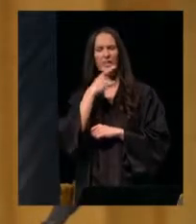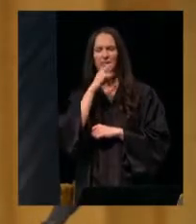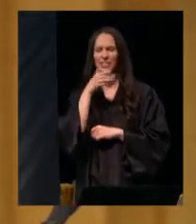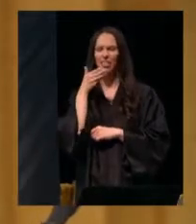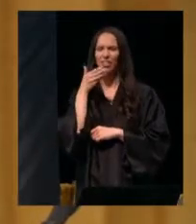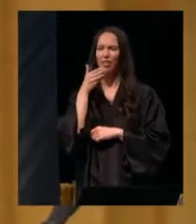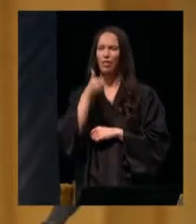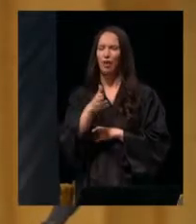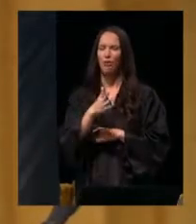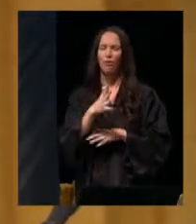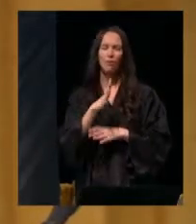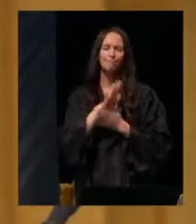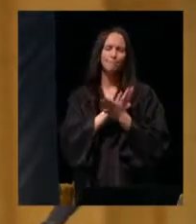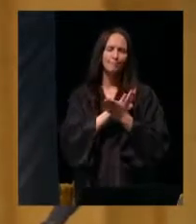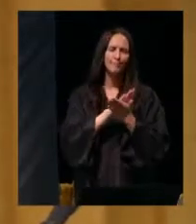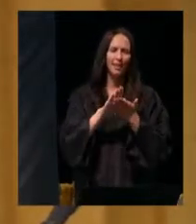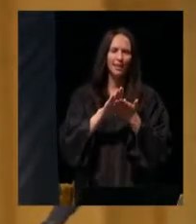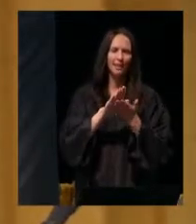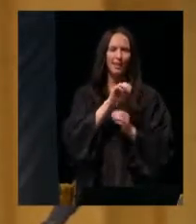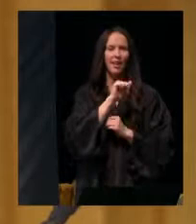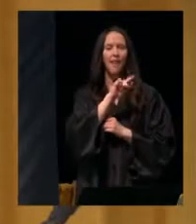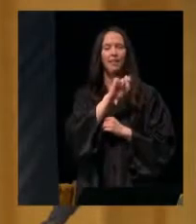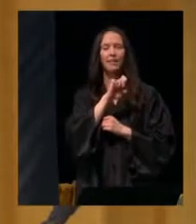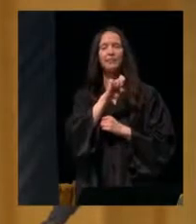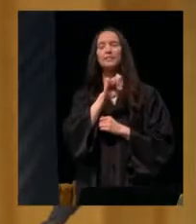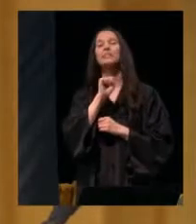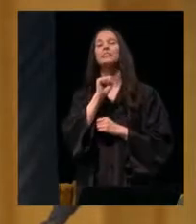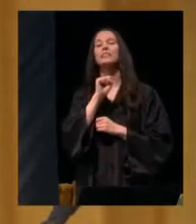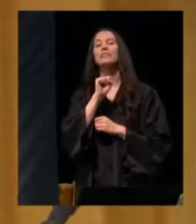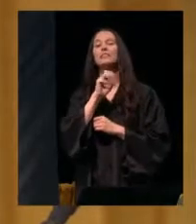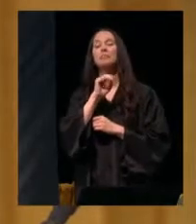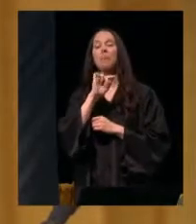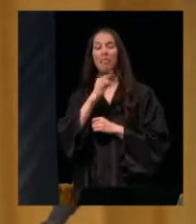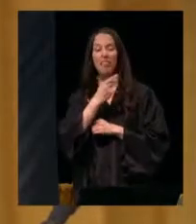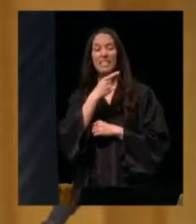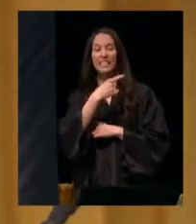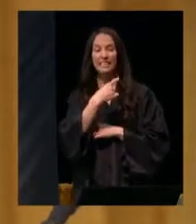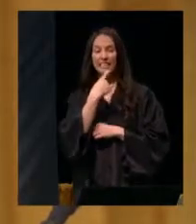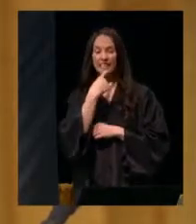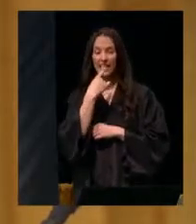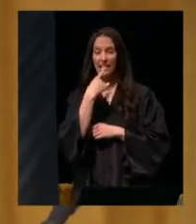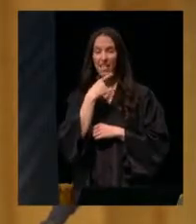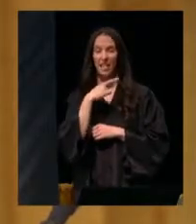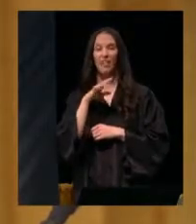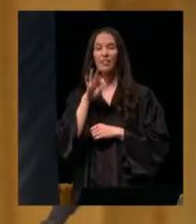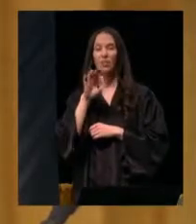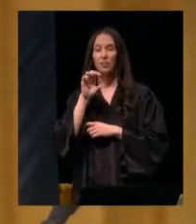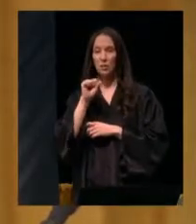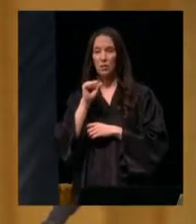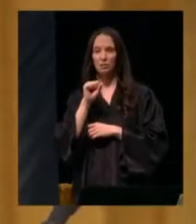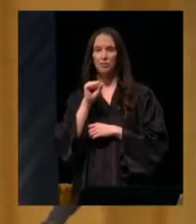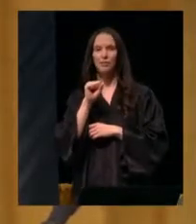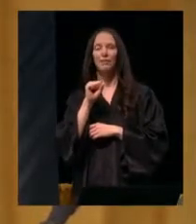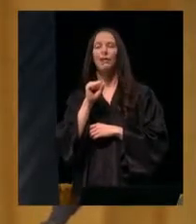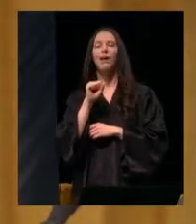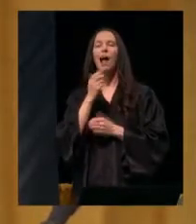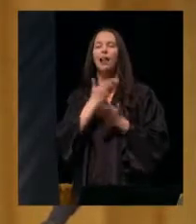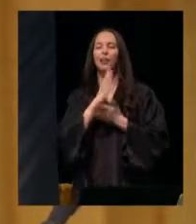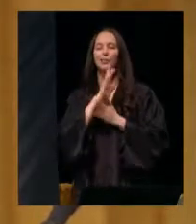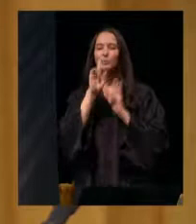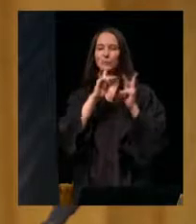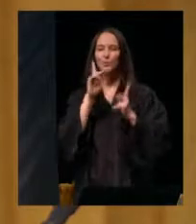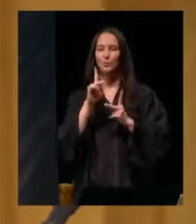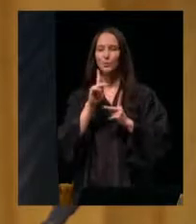kids. Alex Smith said that Fargo South gives everyone the opportunity to be who they are. And